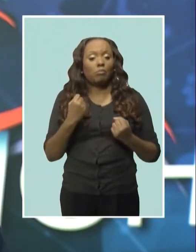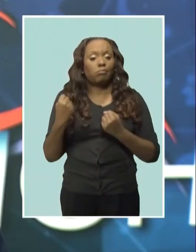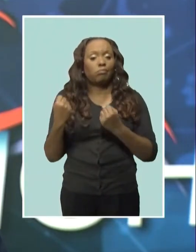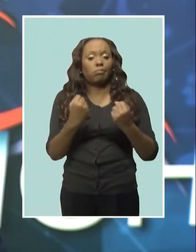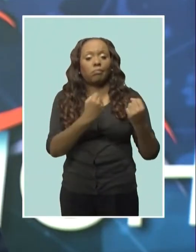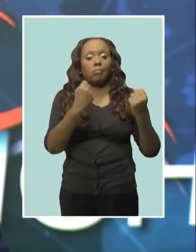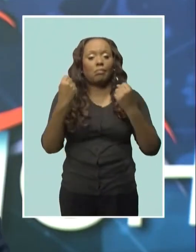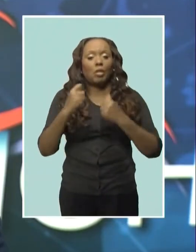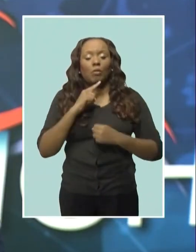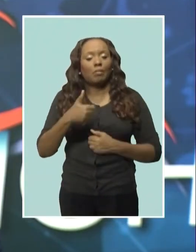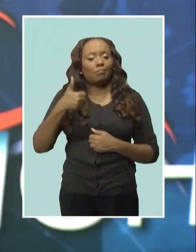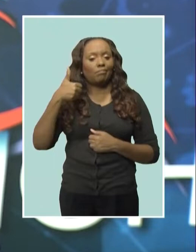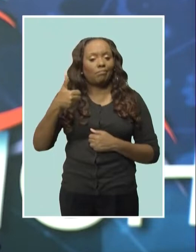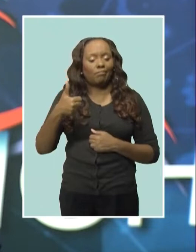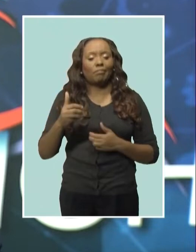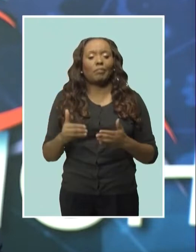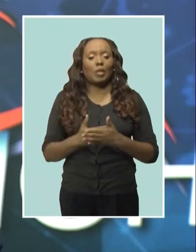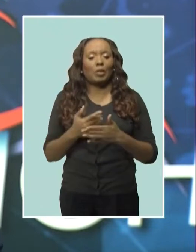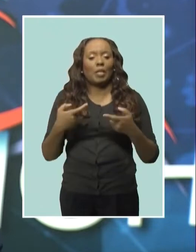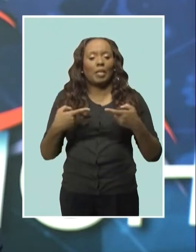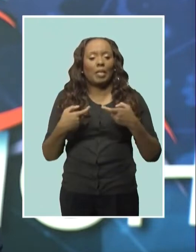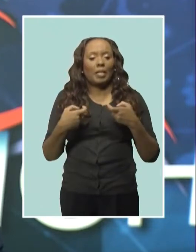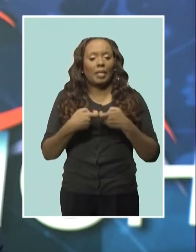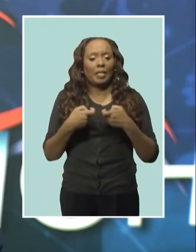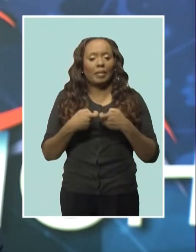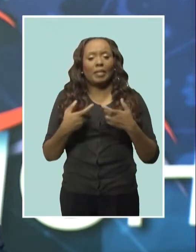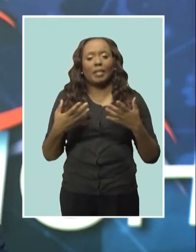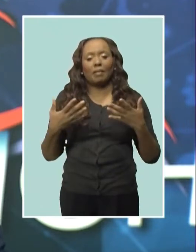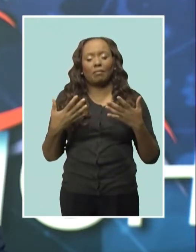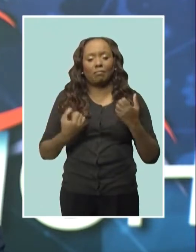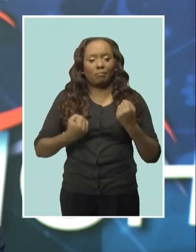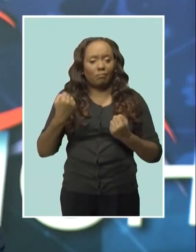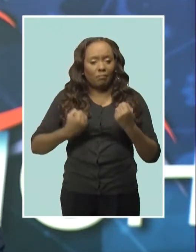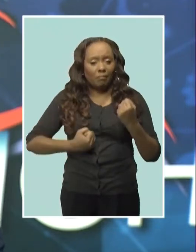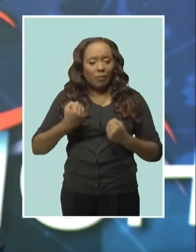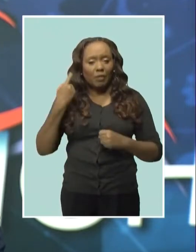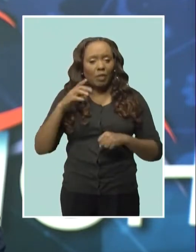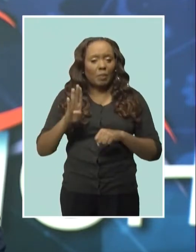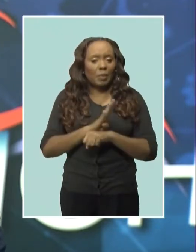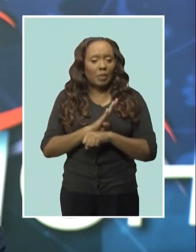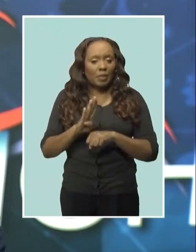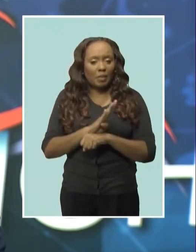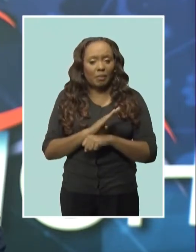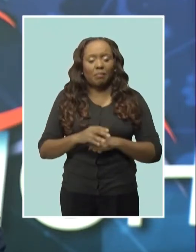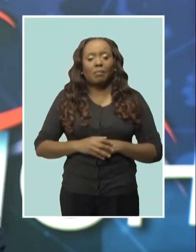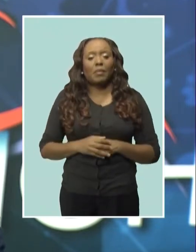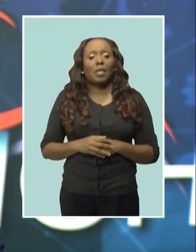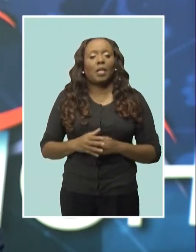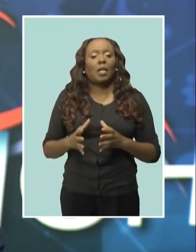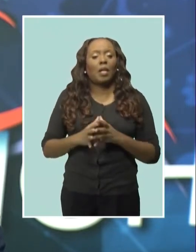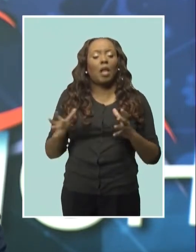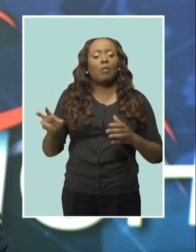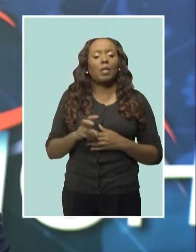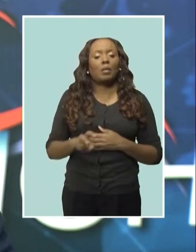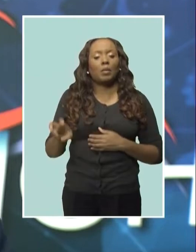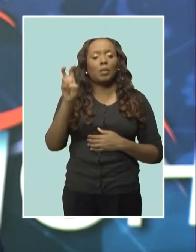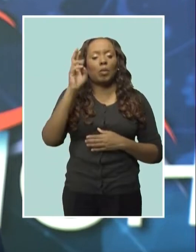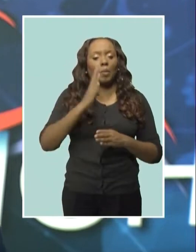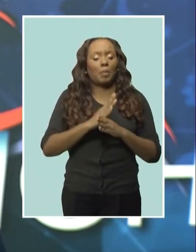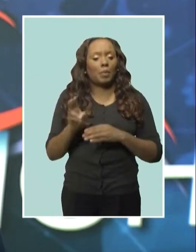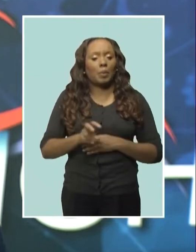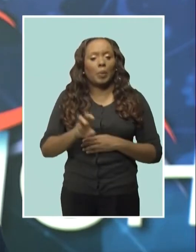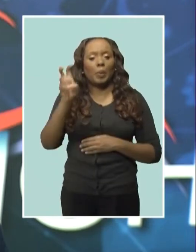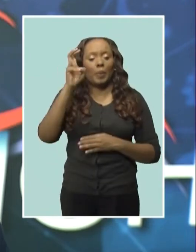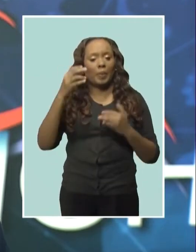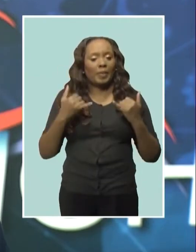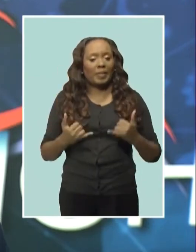thumbs up to new electric vehicles for their business. A cross-section of owners and the media went on a bus tour today.